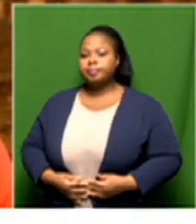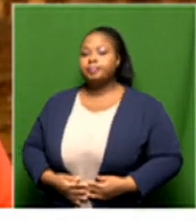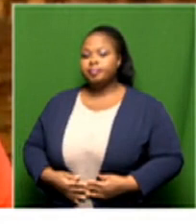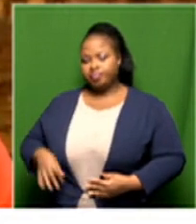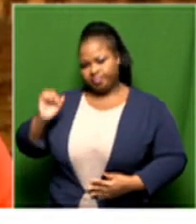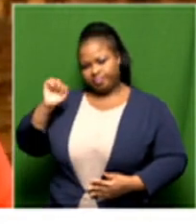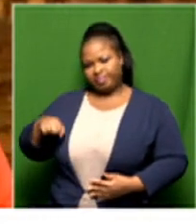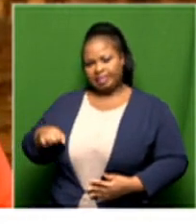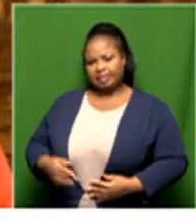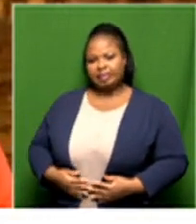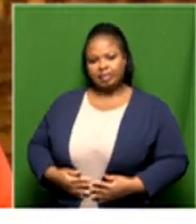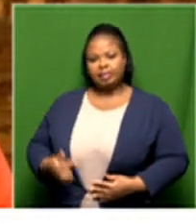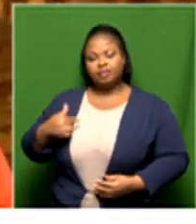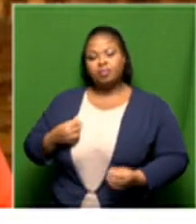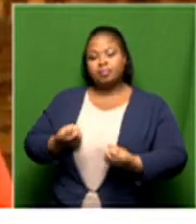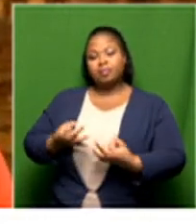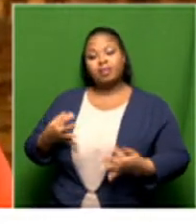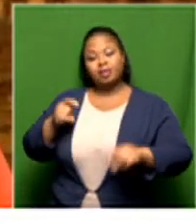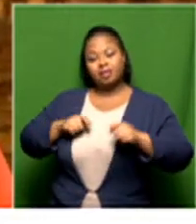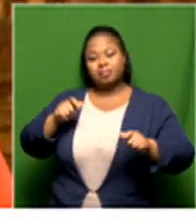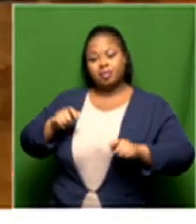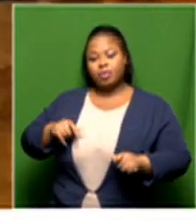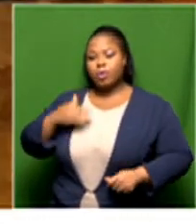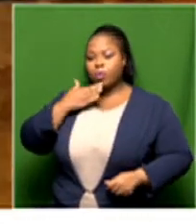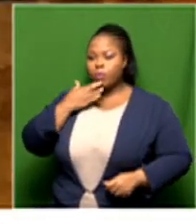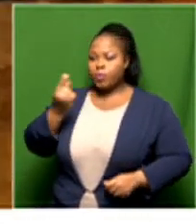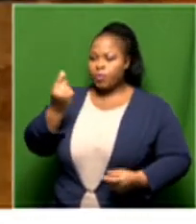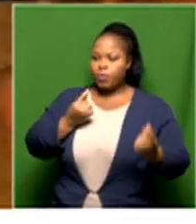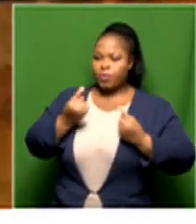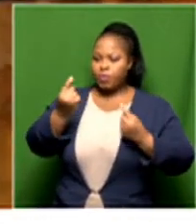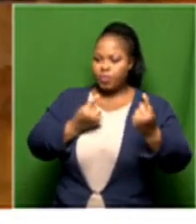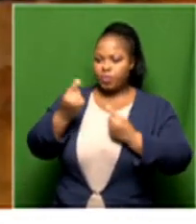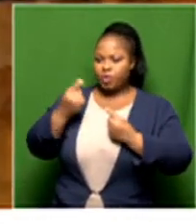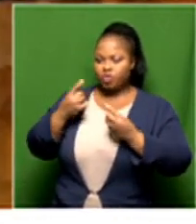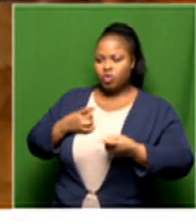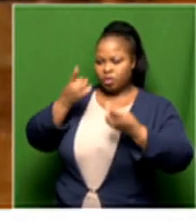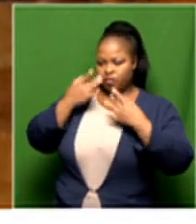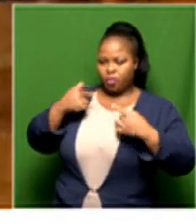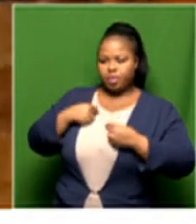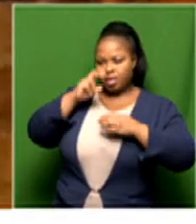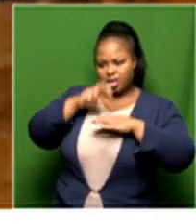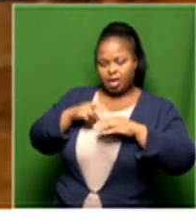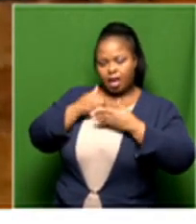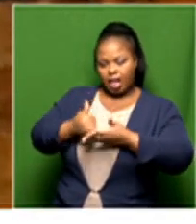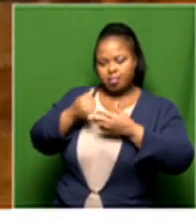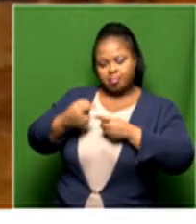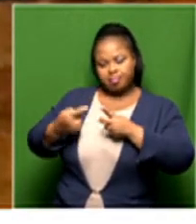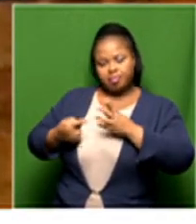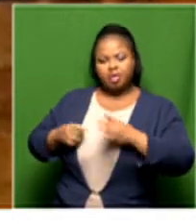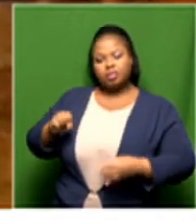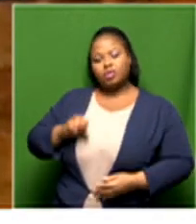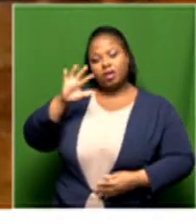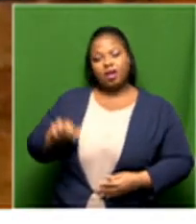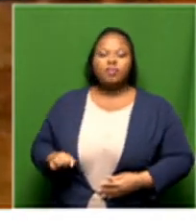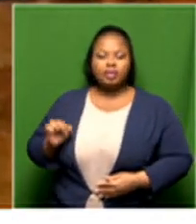Yeah, I'm taking influence from a lot of people that are coming to me and saying to me, we need help here, we need help there, across South